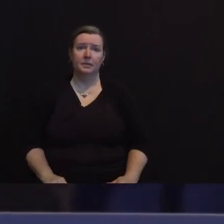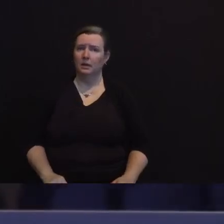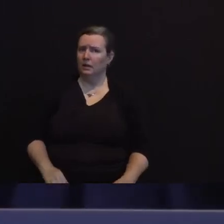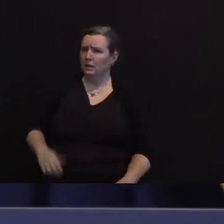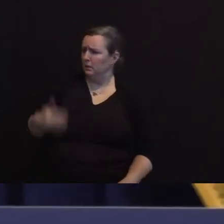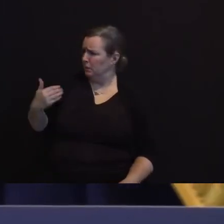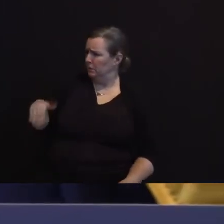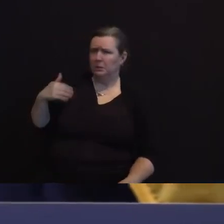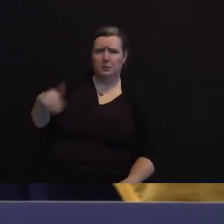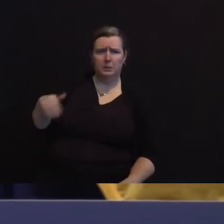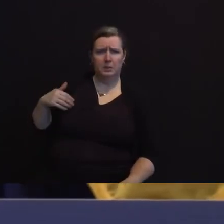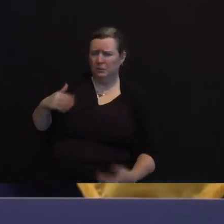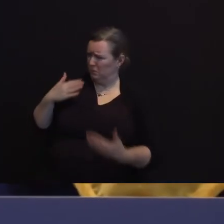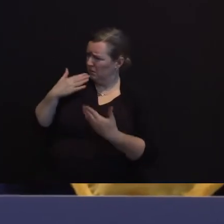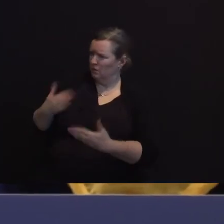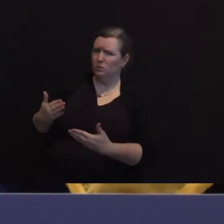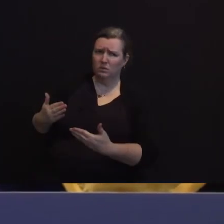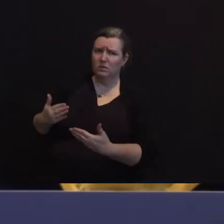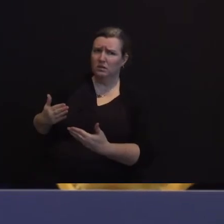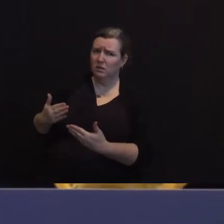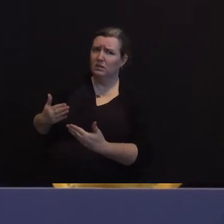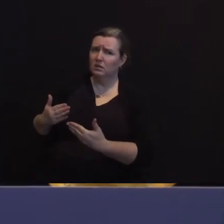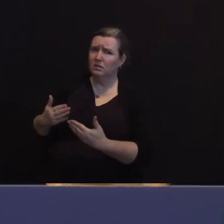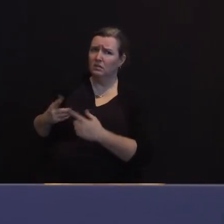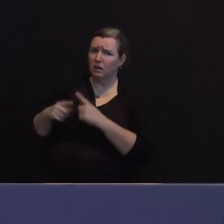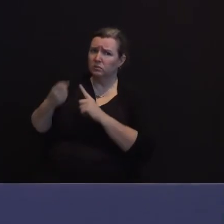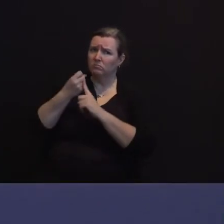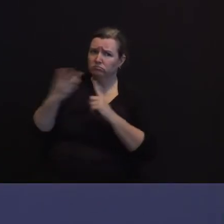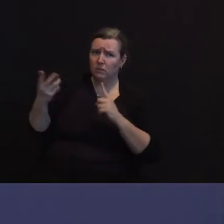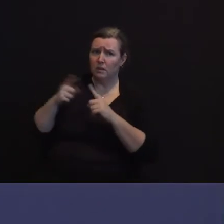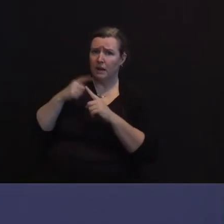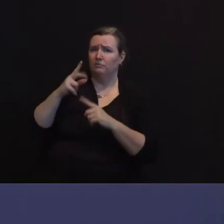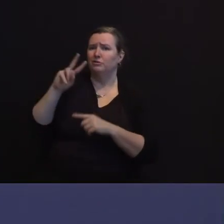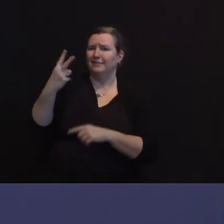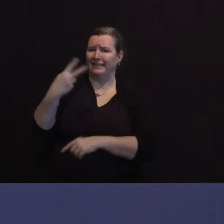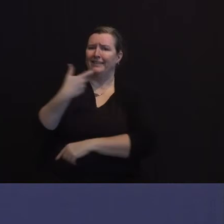color on the second dose. Can I ask you and Eddie a question on the variant?